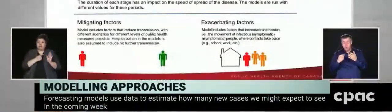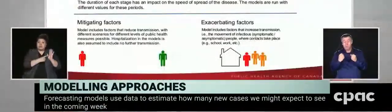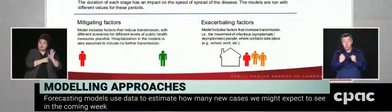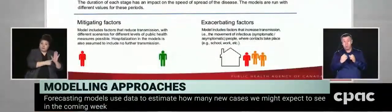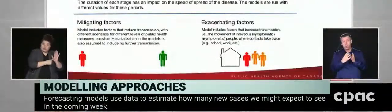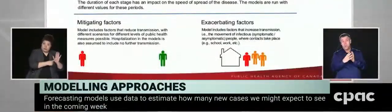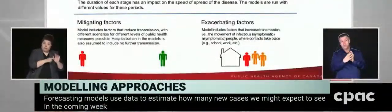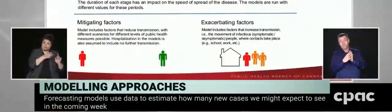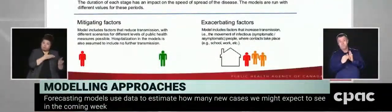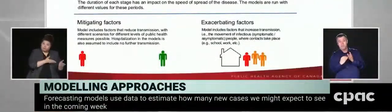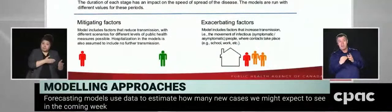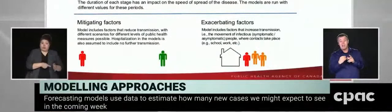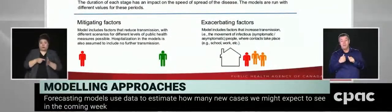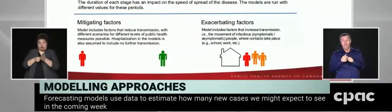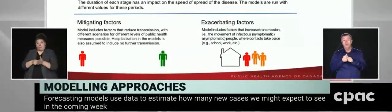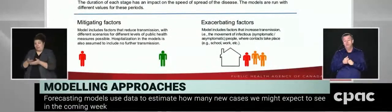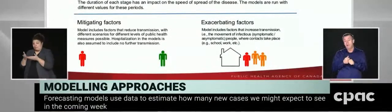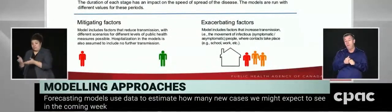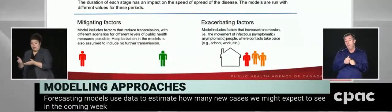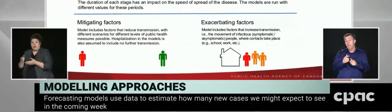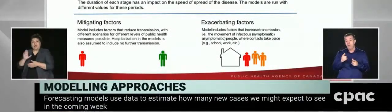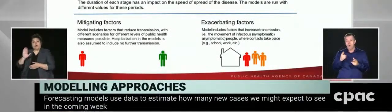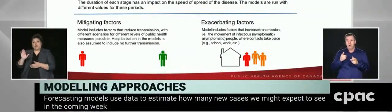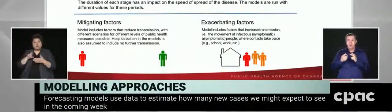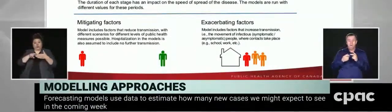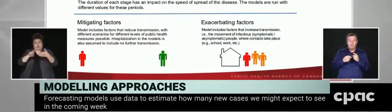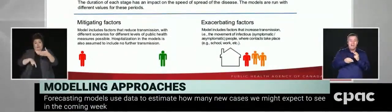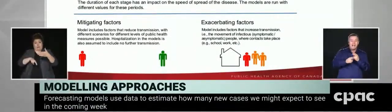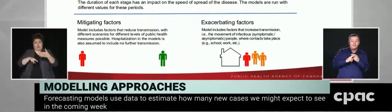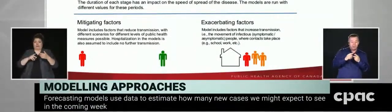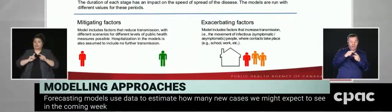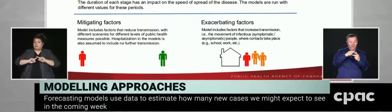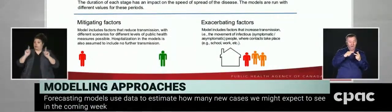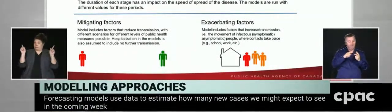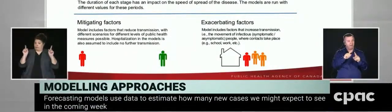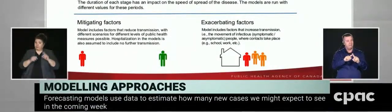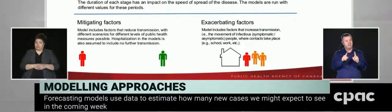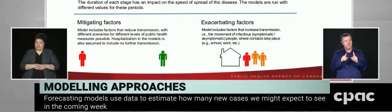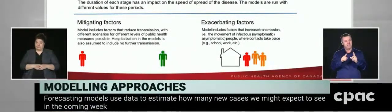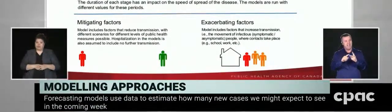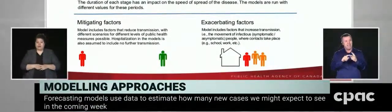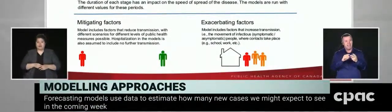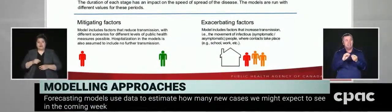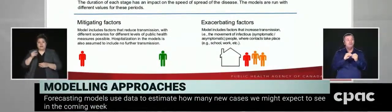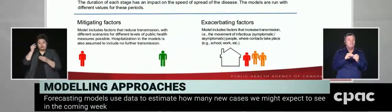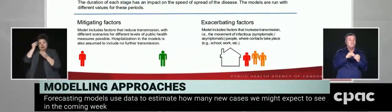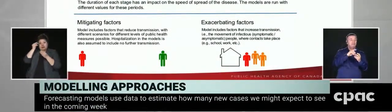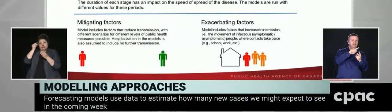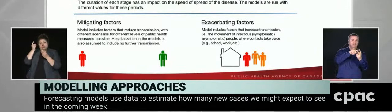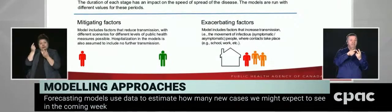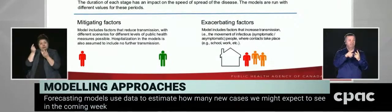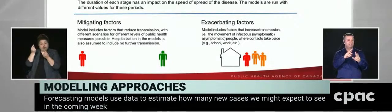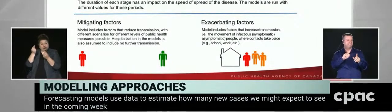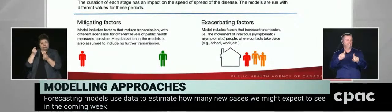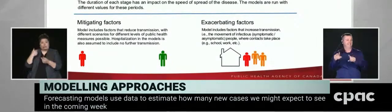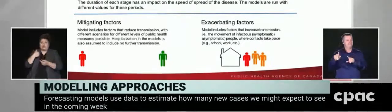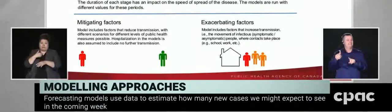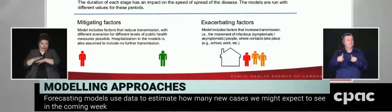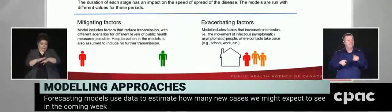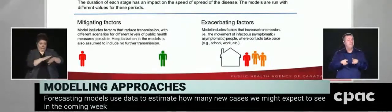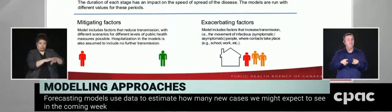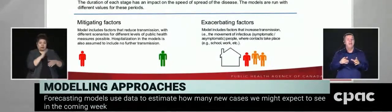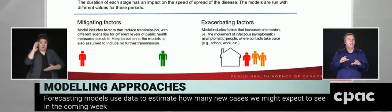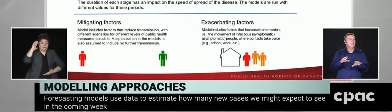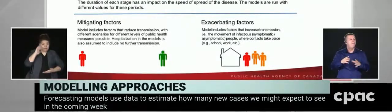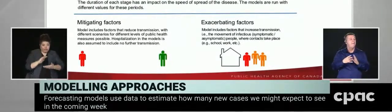outcomes. We can also input measures that reduce the spread of infection, what we call mitigating factors,